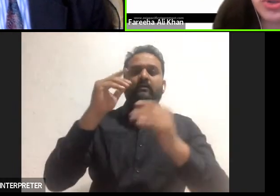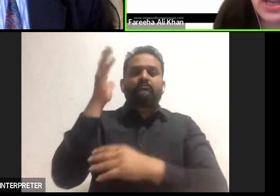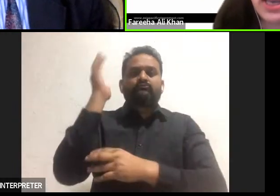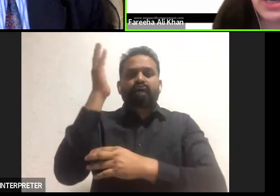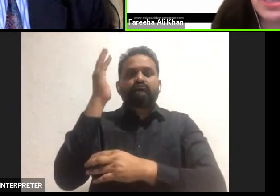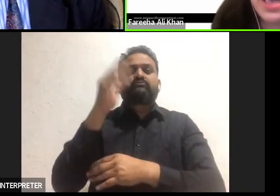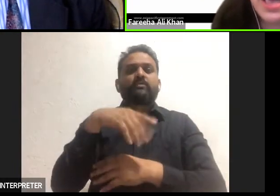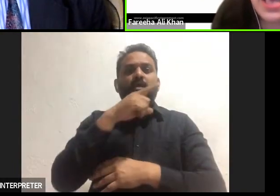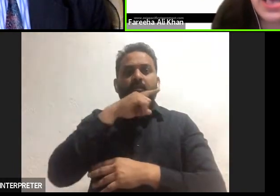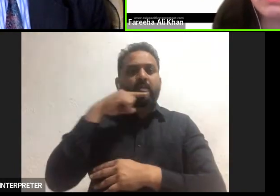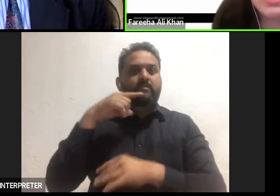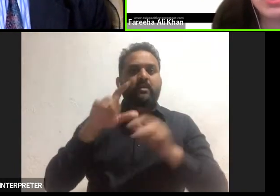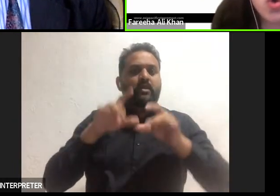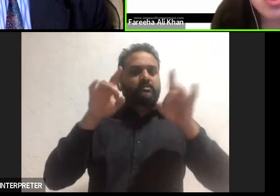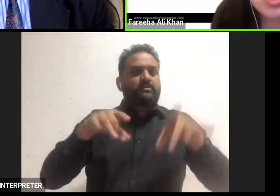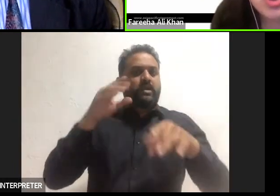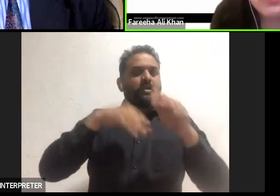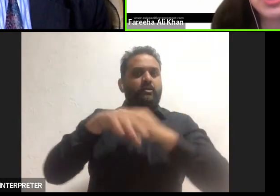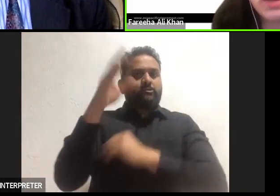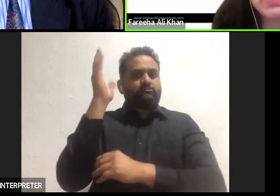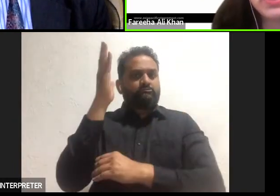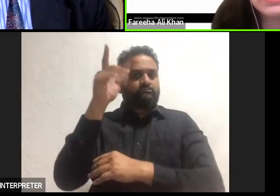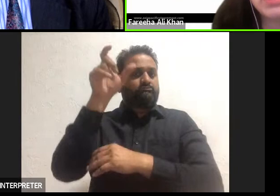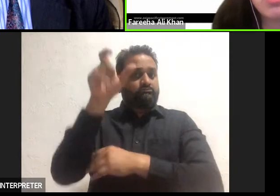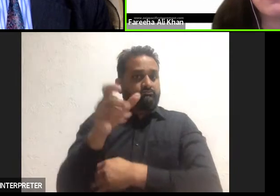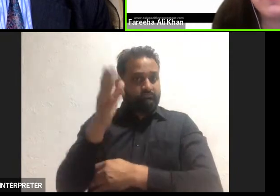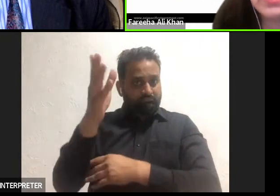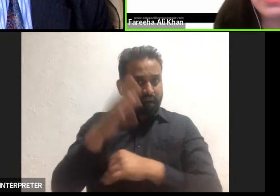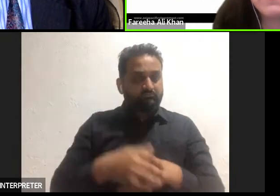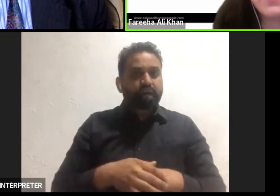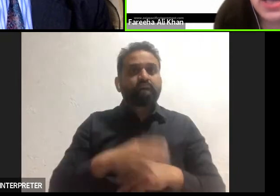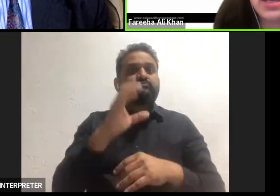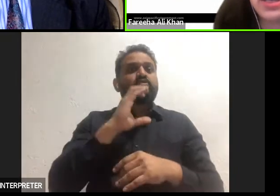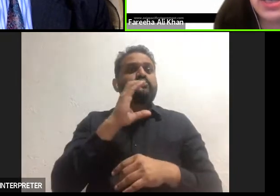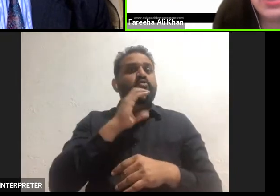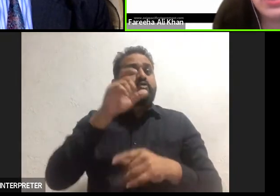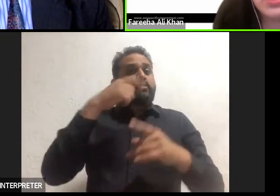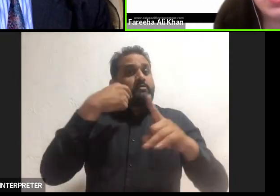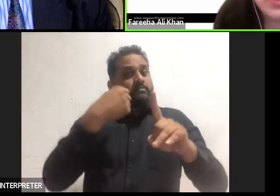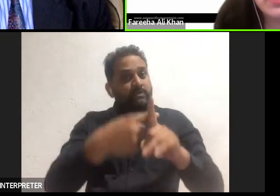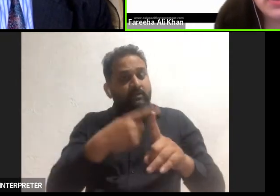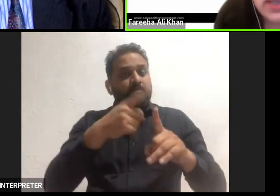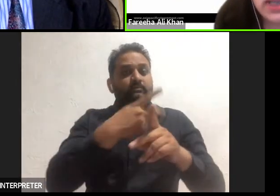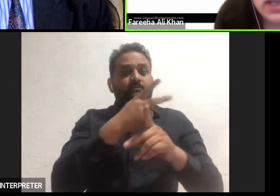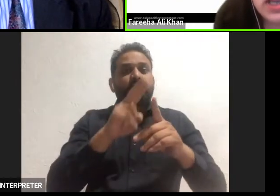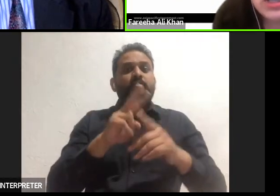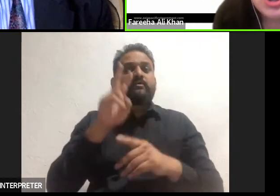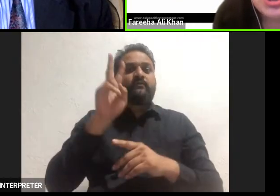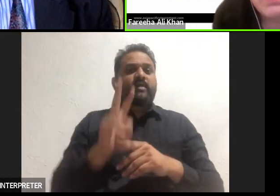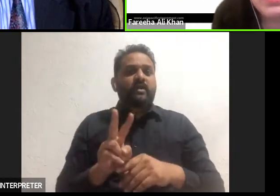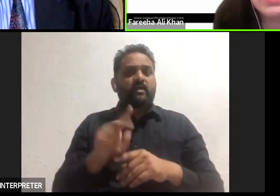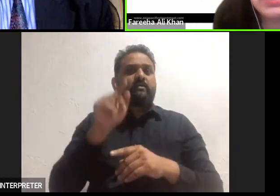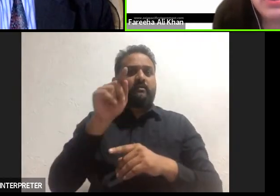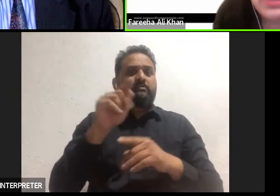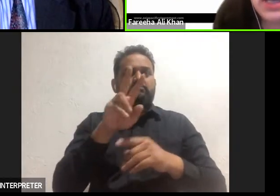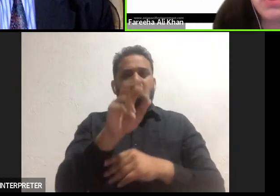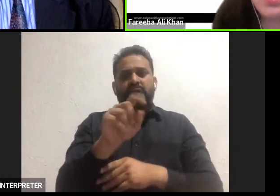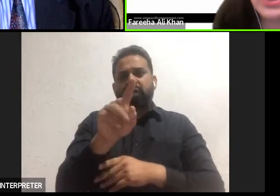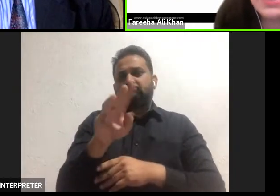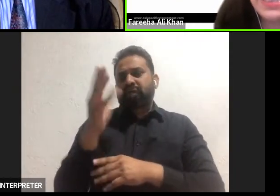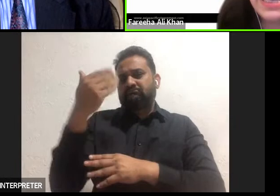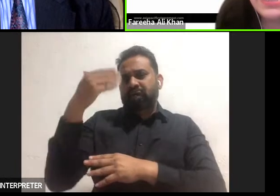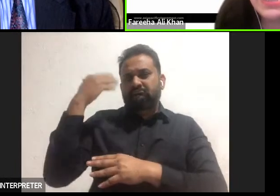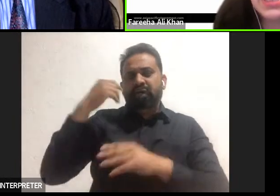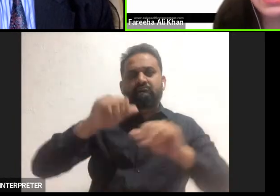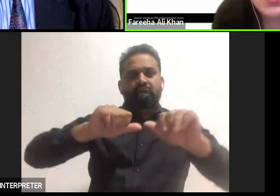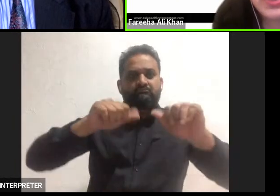in Australia, and has been the coach of champion team of WIS Vienna in the year 2013, champion team